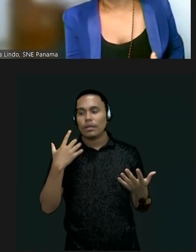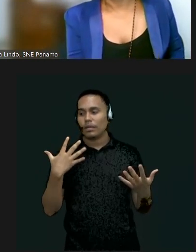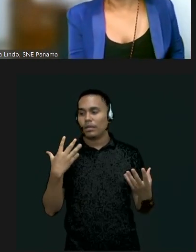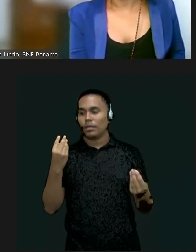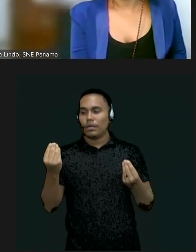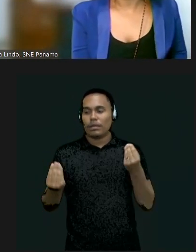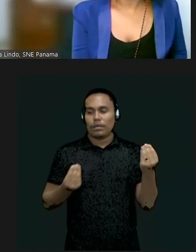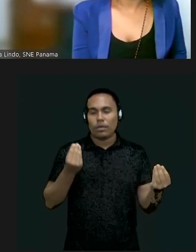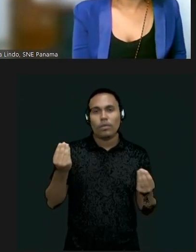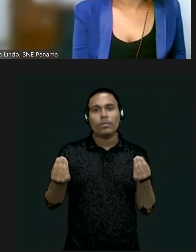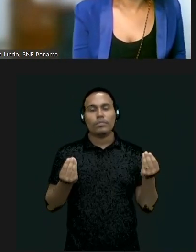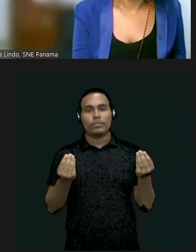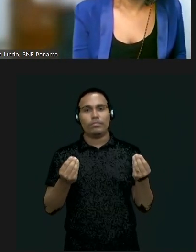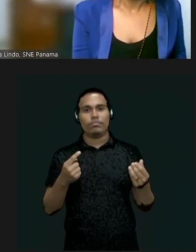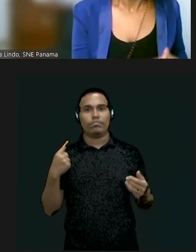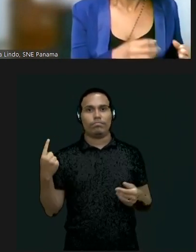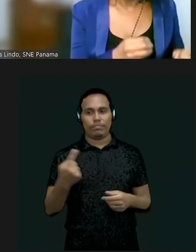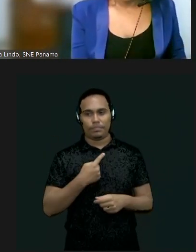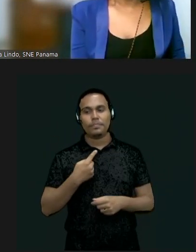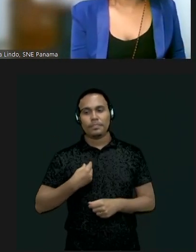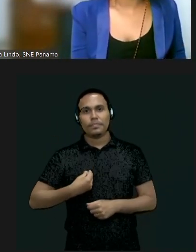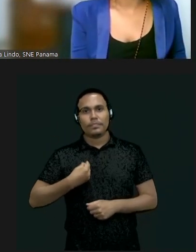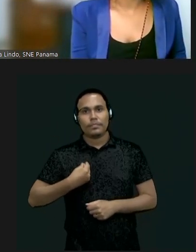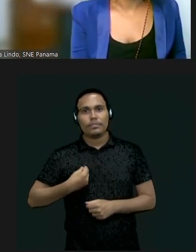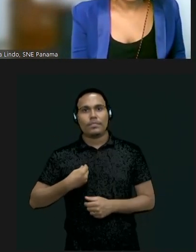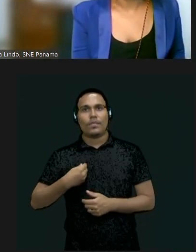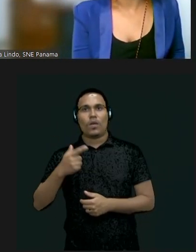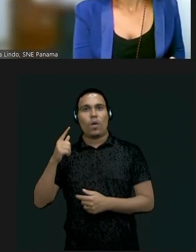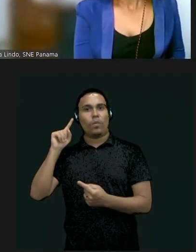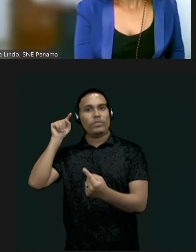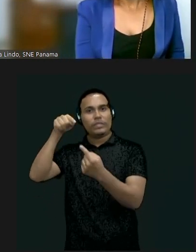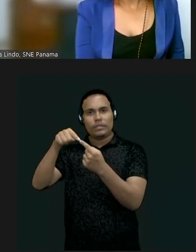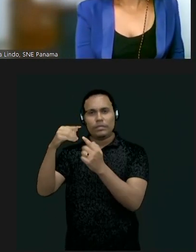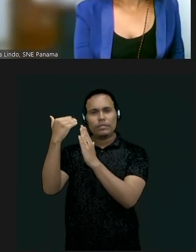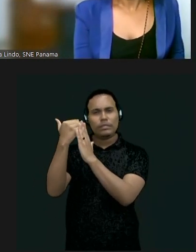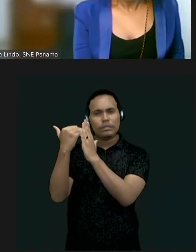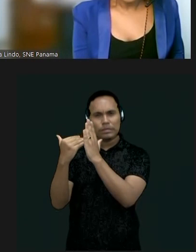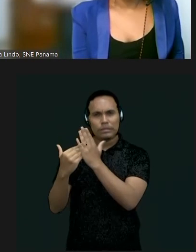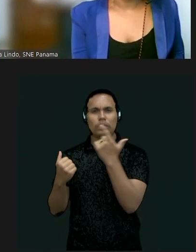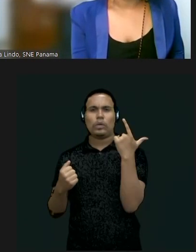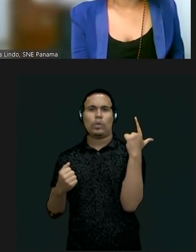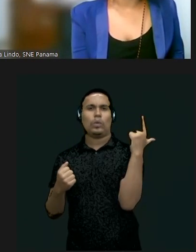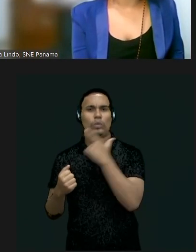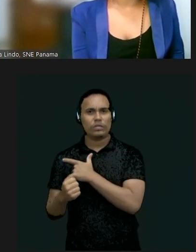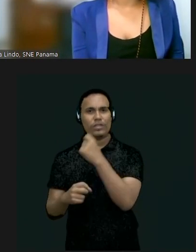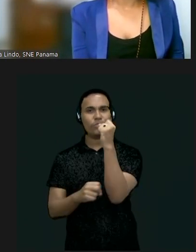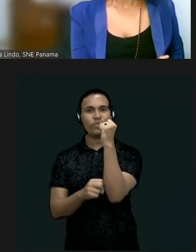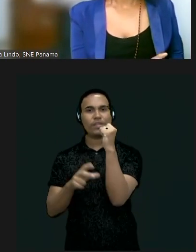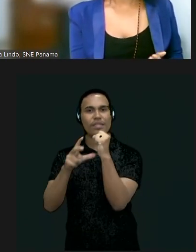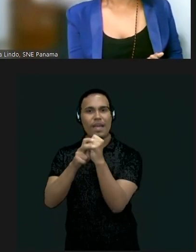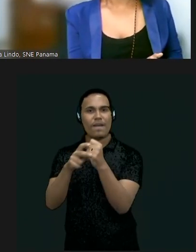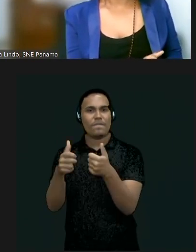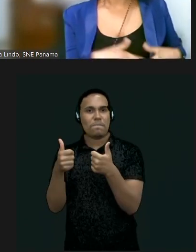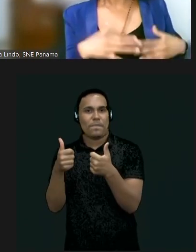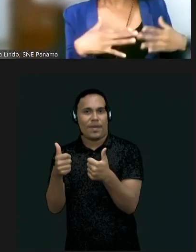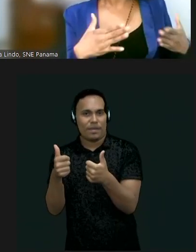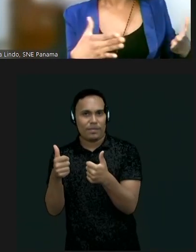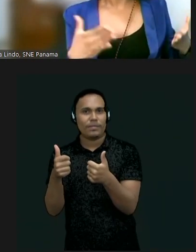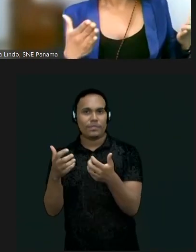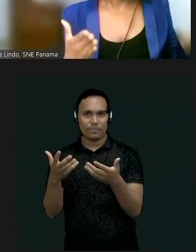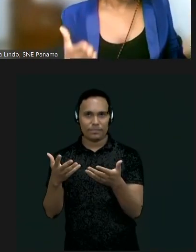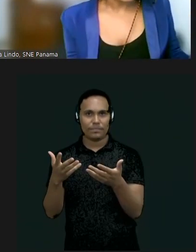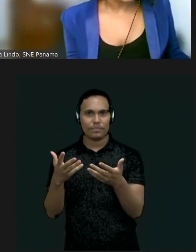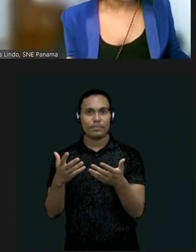ver como assegurar que nós estamos atingindo os objetivos de desenvolvimento